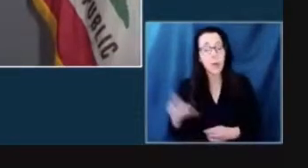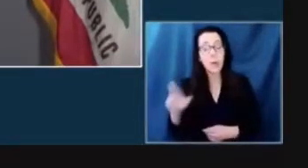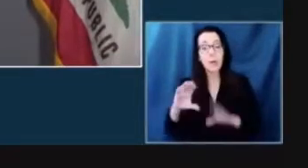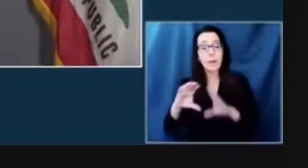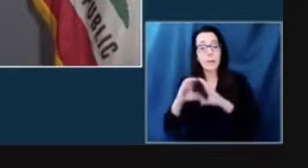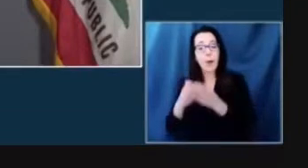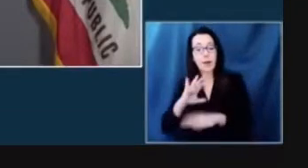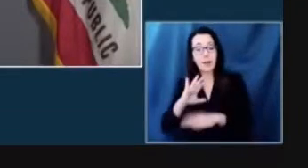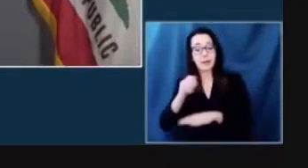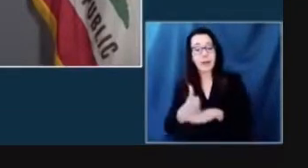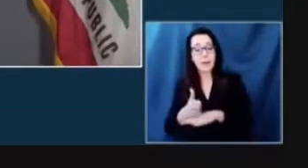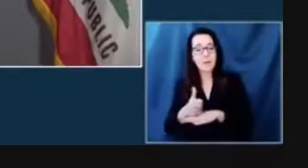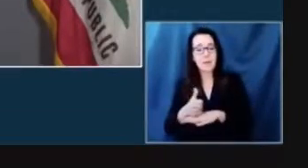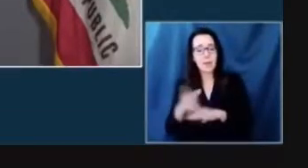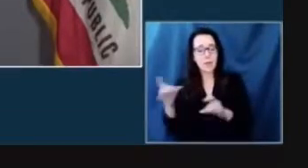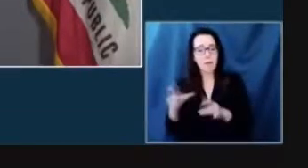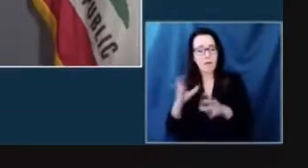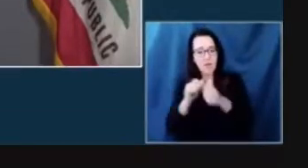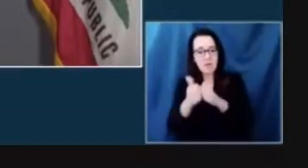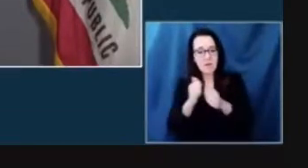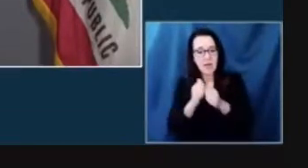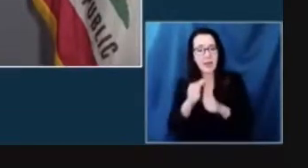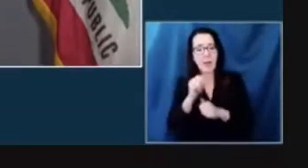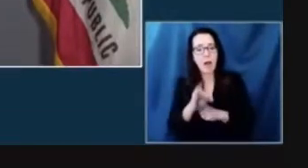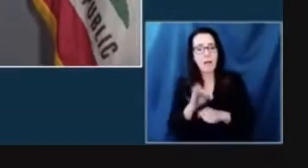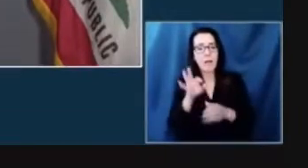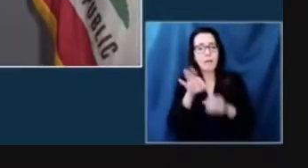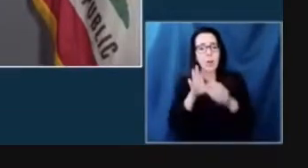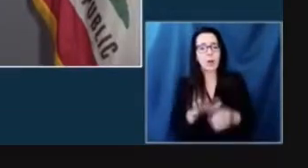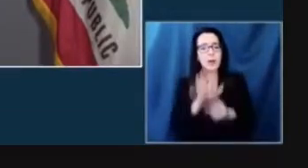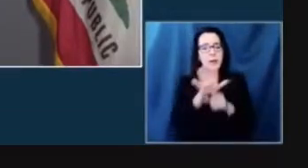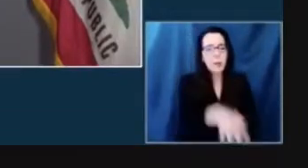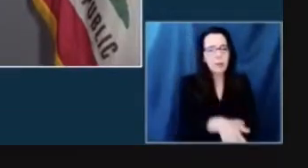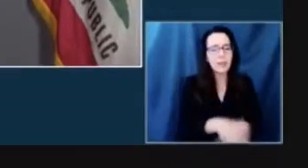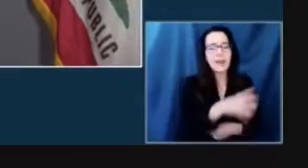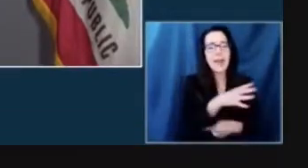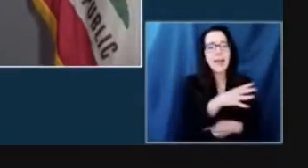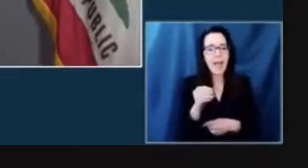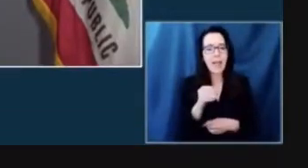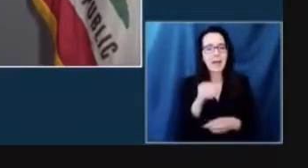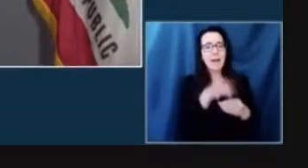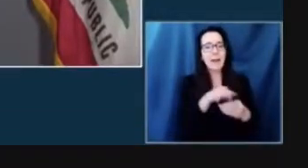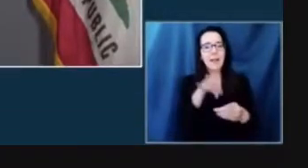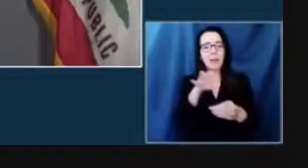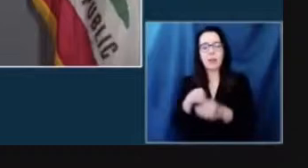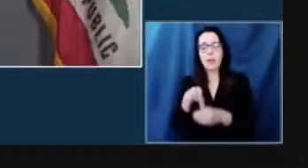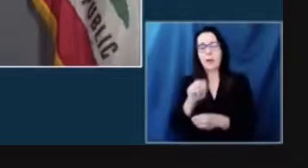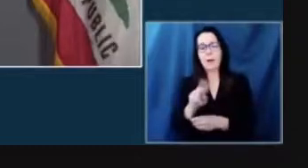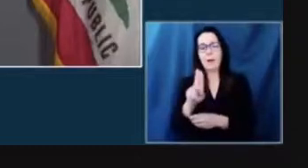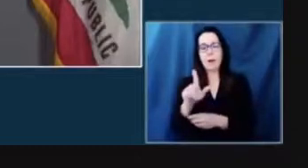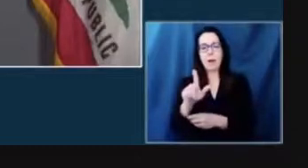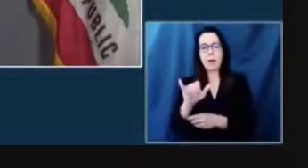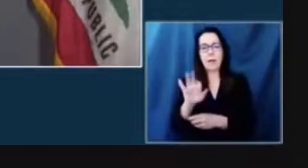campaign of voter suppression and worse, election nullification.